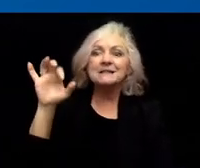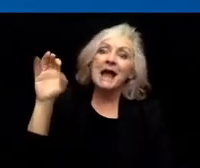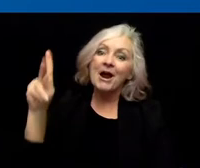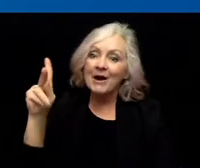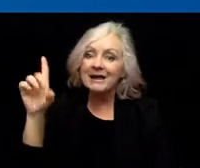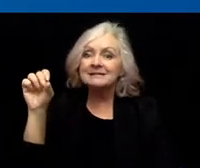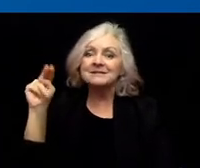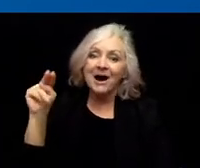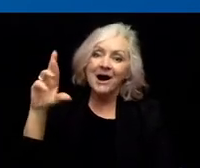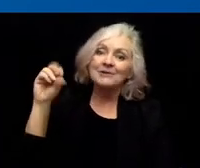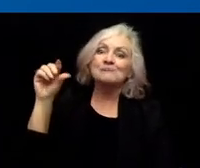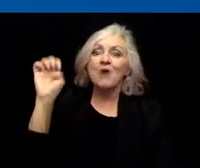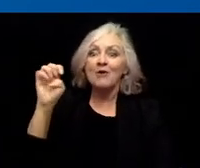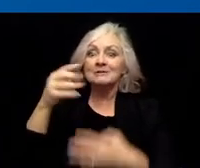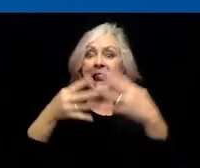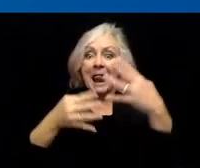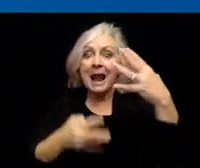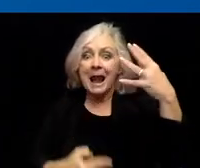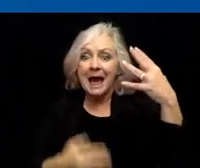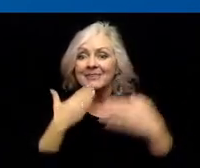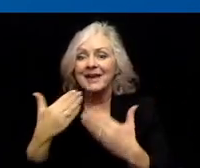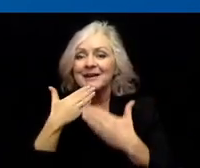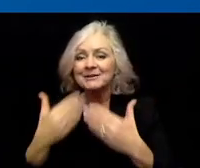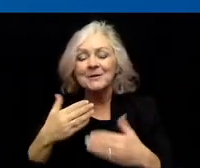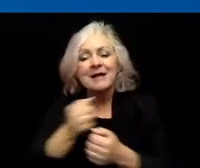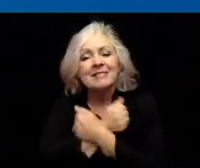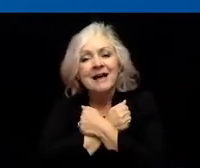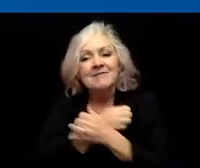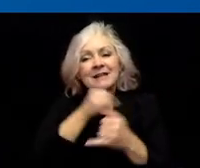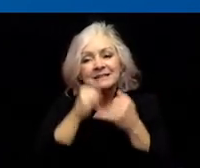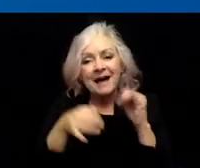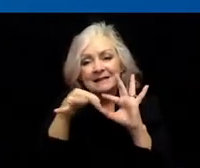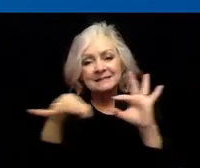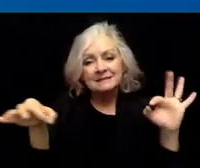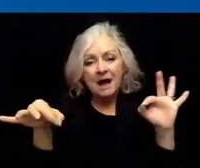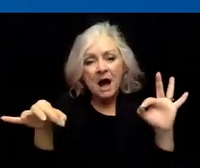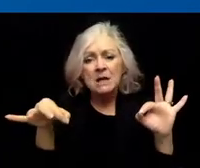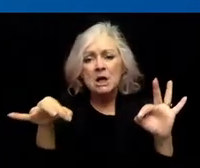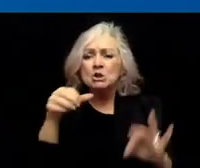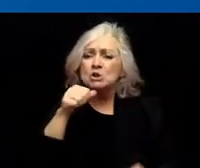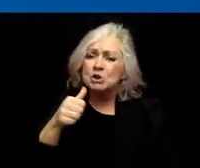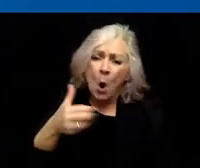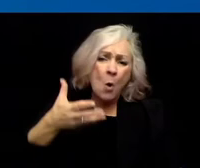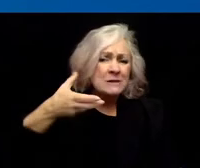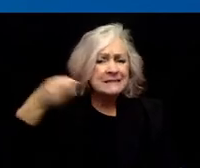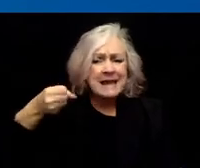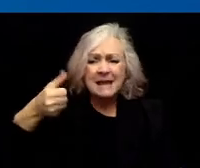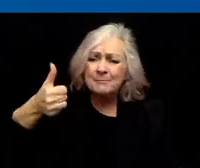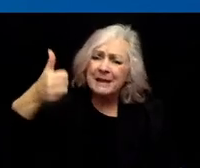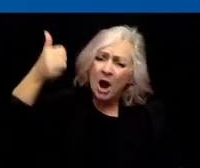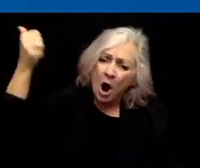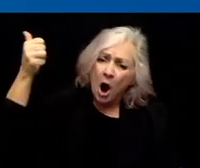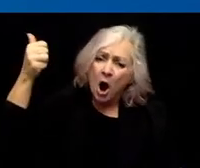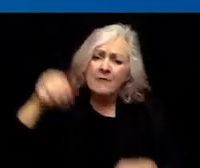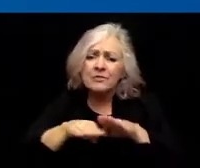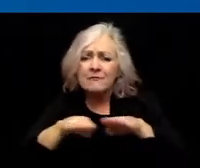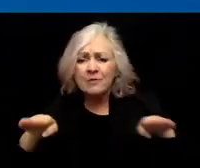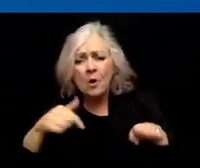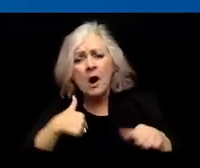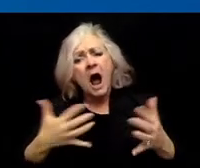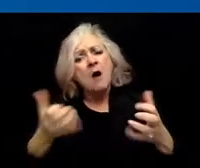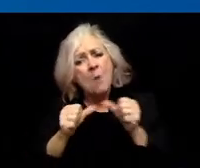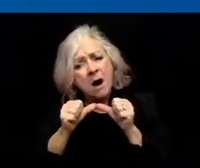that last line. Don't take me off the floor. I want to be in the game. I